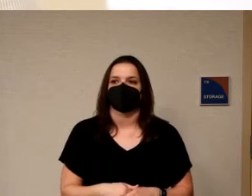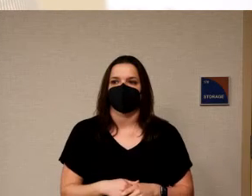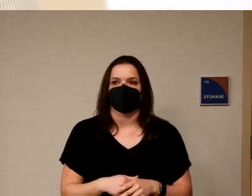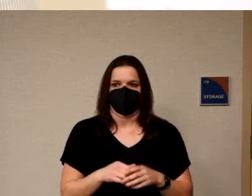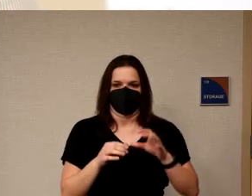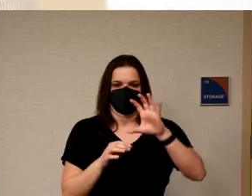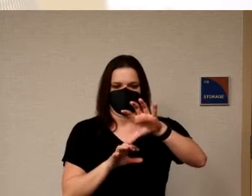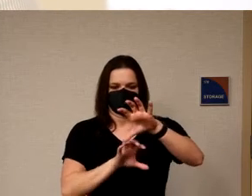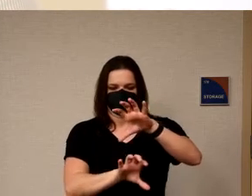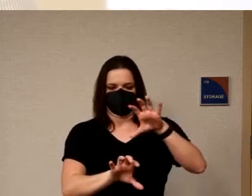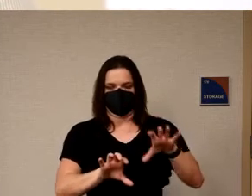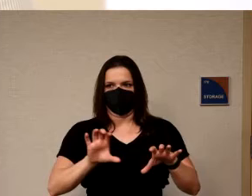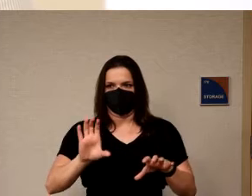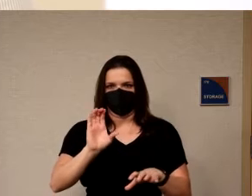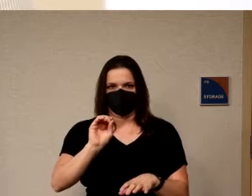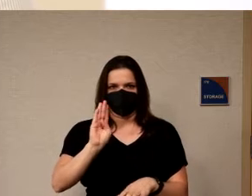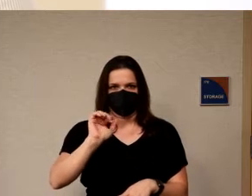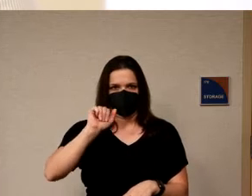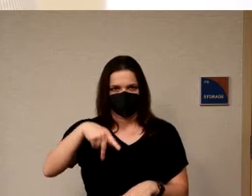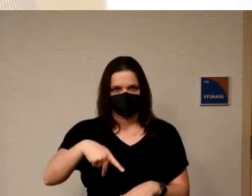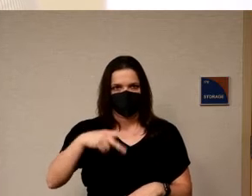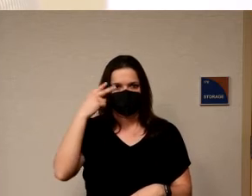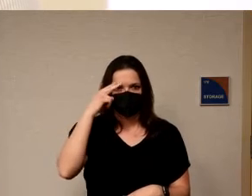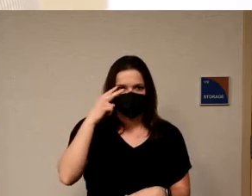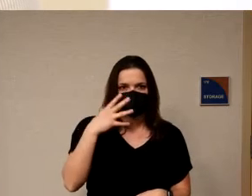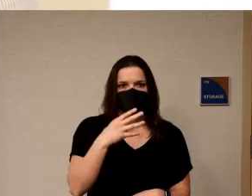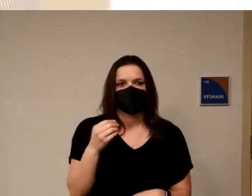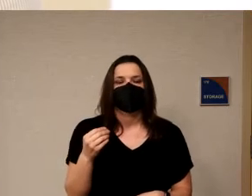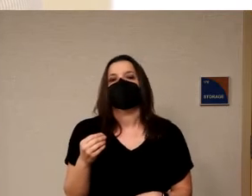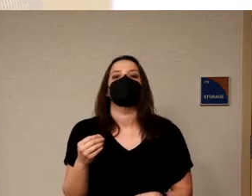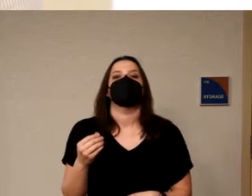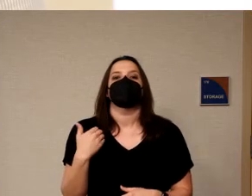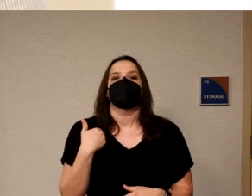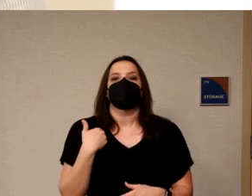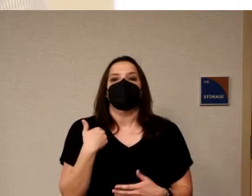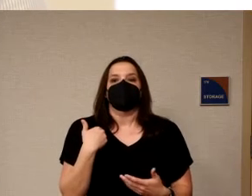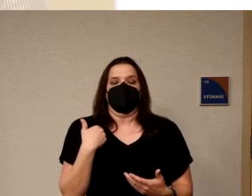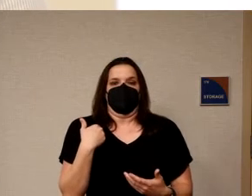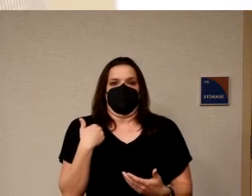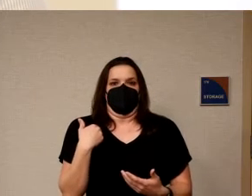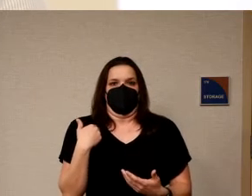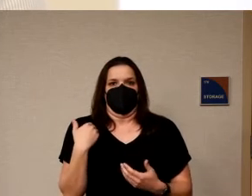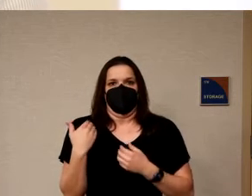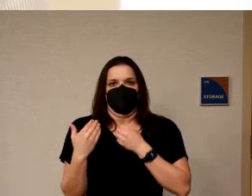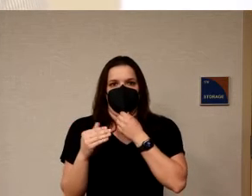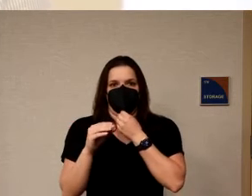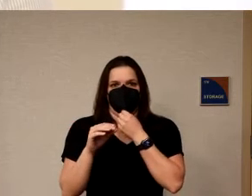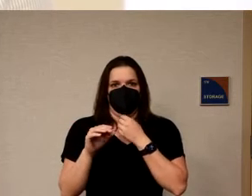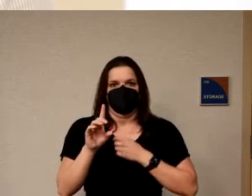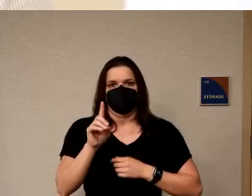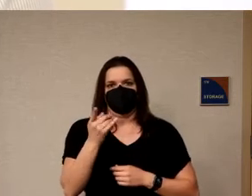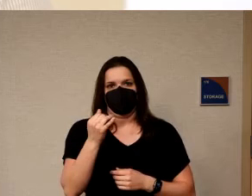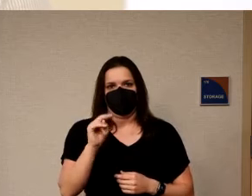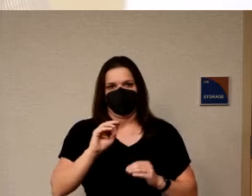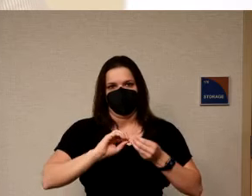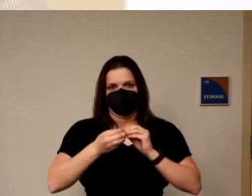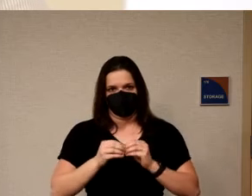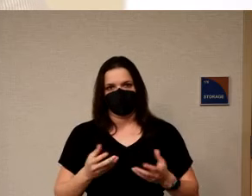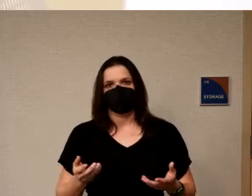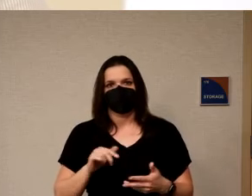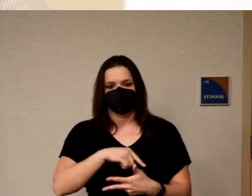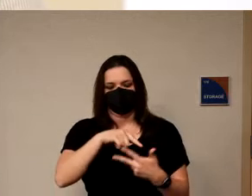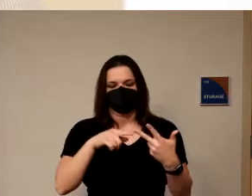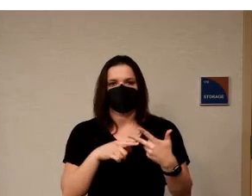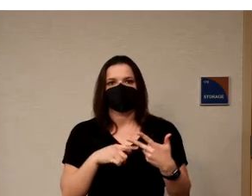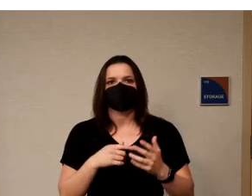blocking the CVAP for Hispanics, and then having the deviation numbers. So those are my main